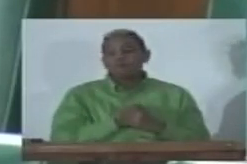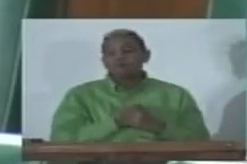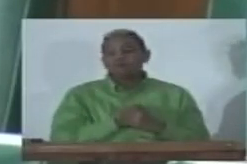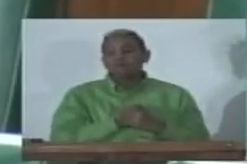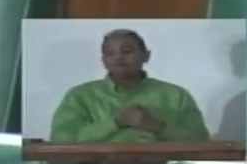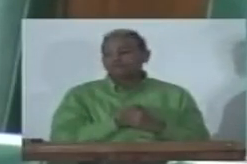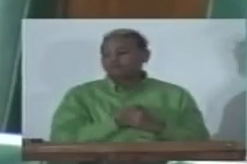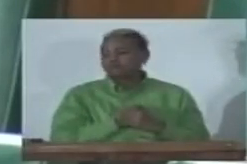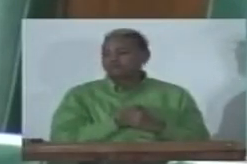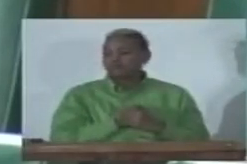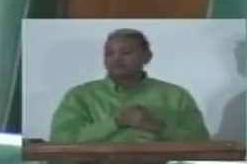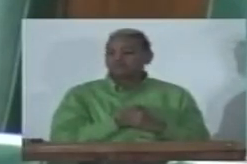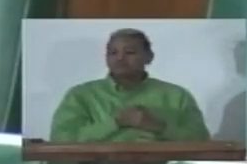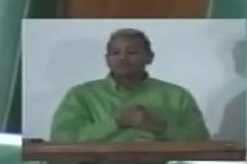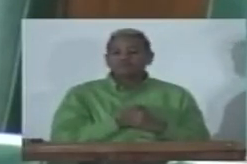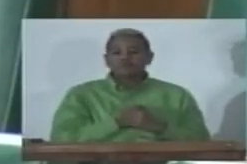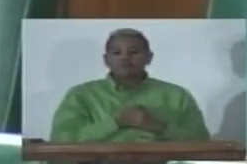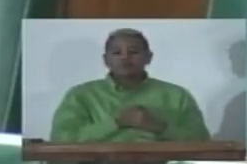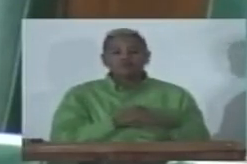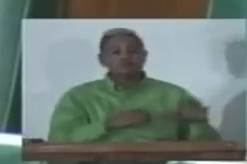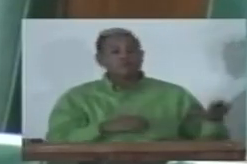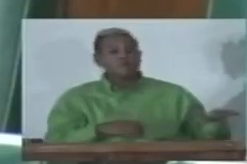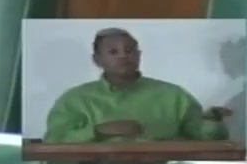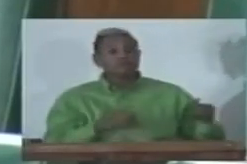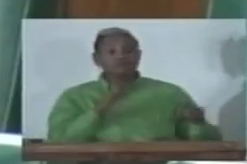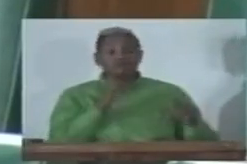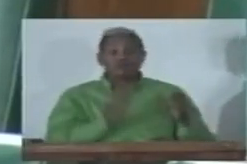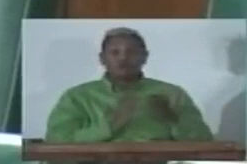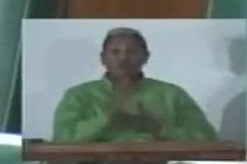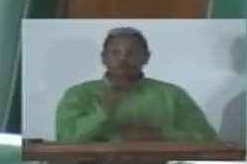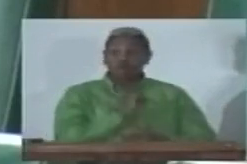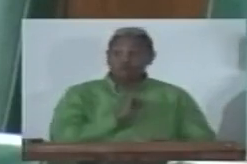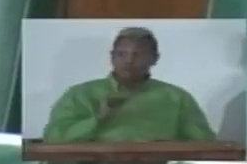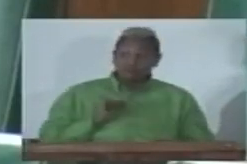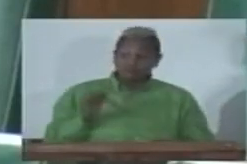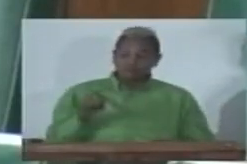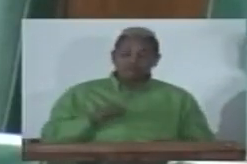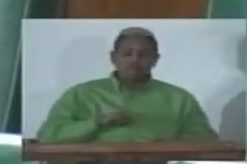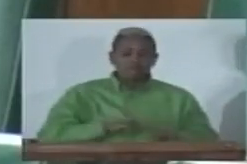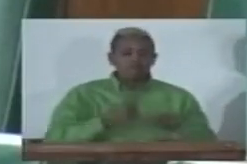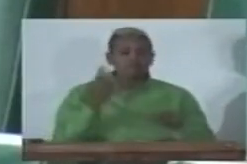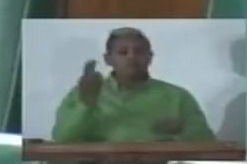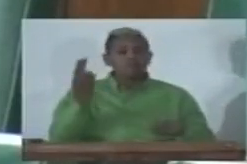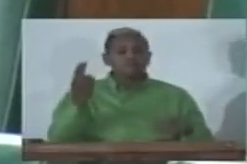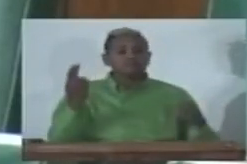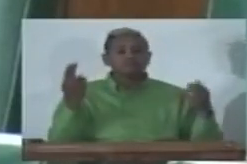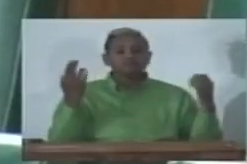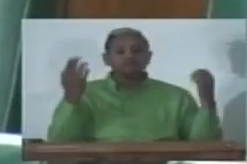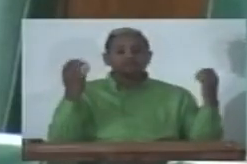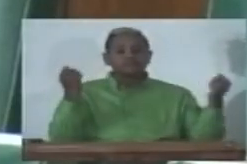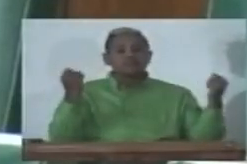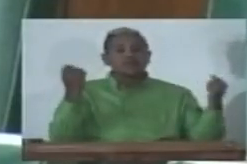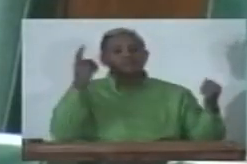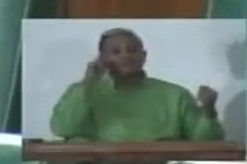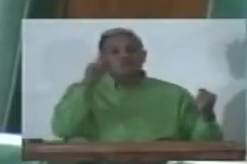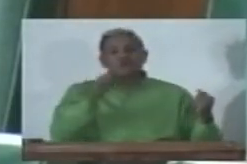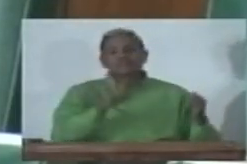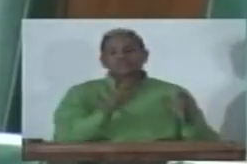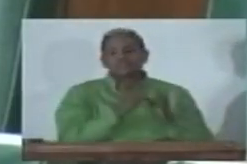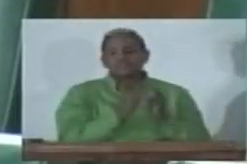the House of Parliament of Jamaica, through the Senate, commence the use of sign language for its